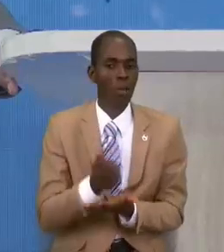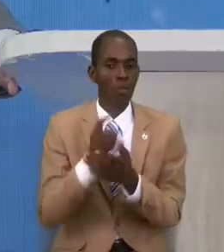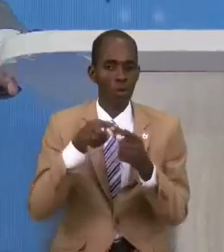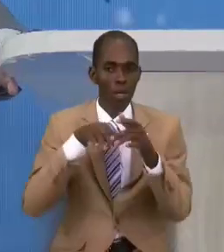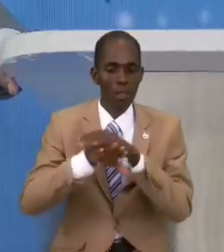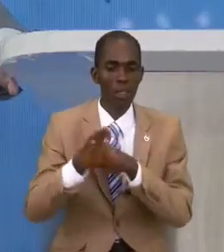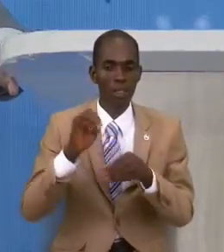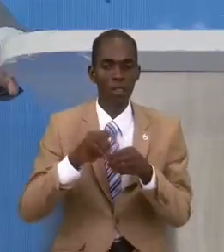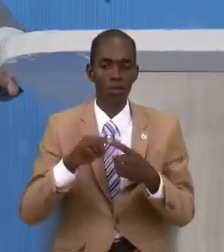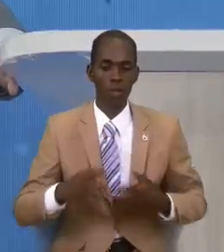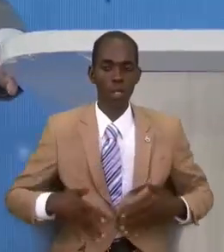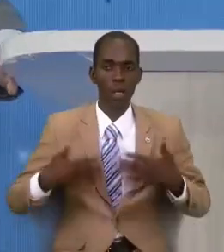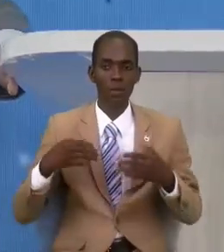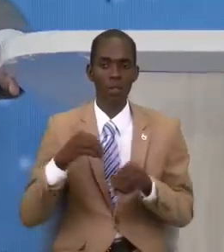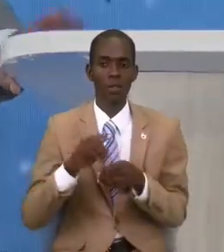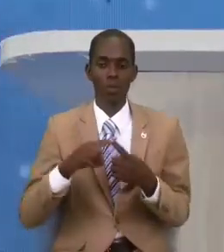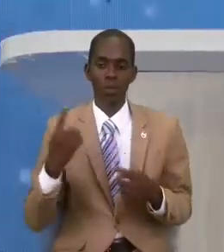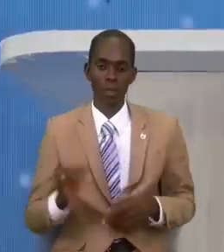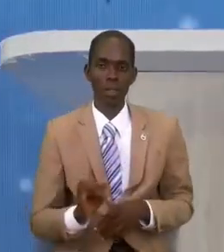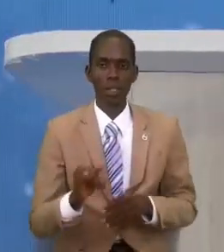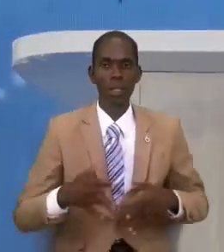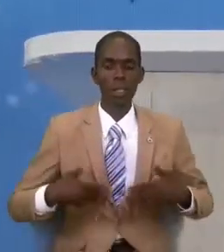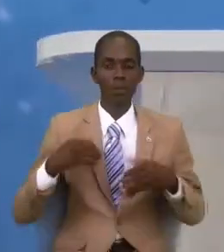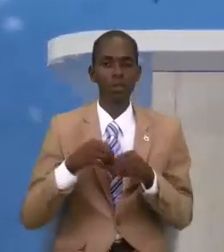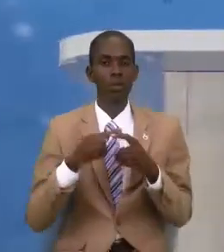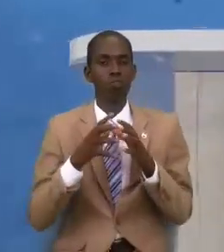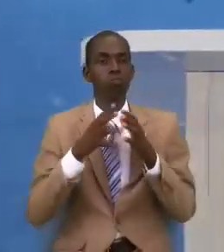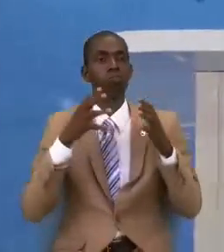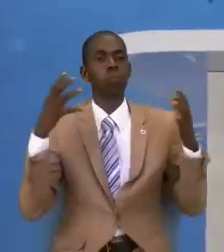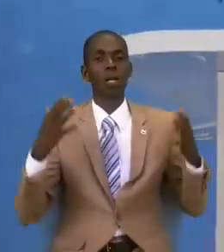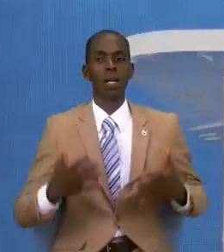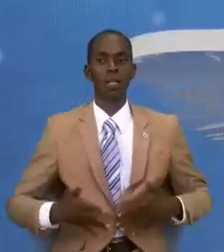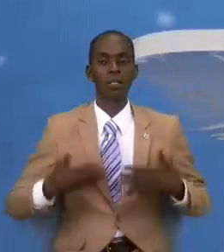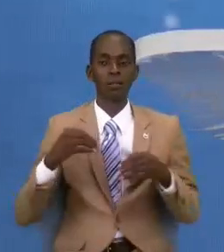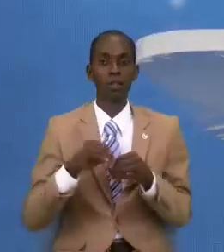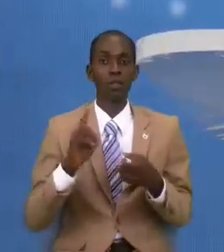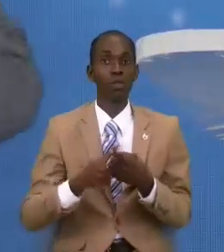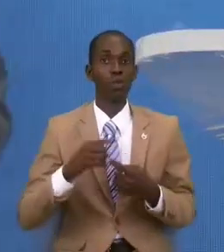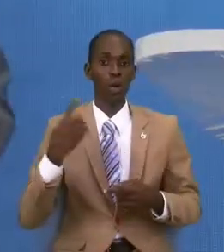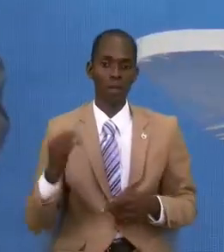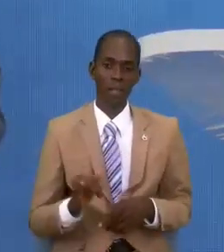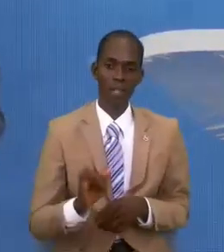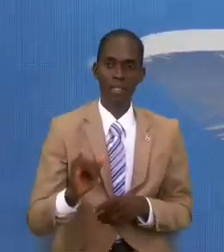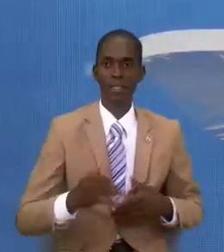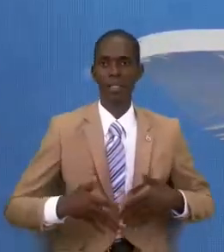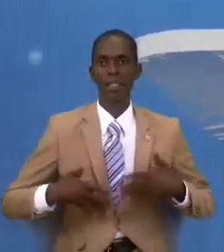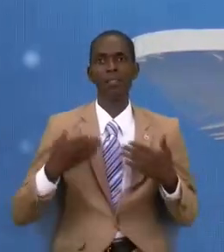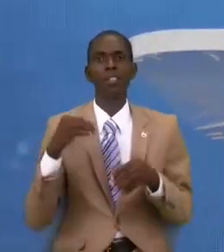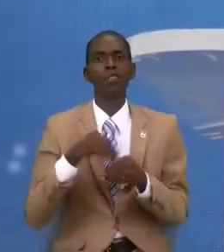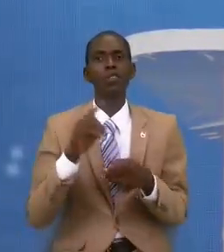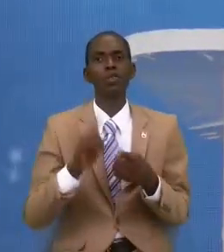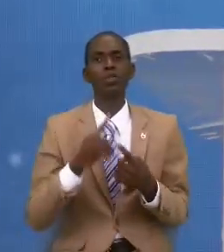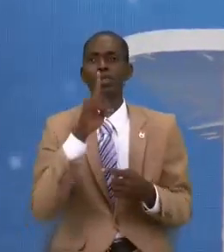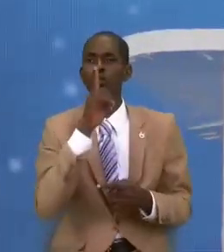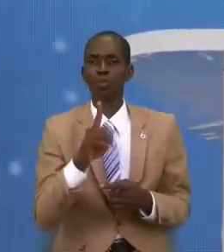life, into everlasting life, into the very life of God. He's the one that opens the door. Before